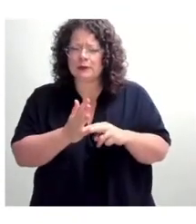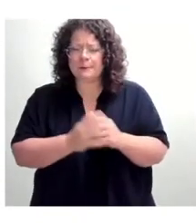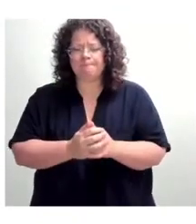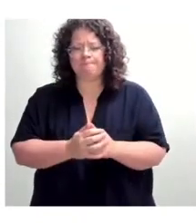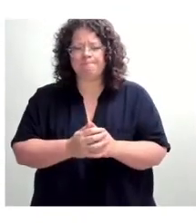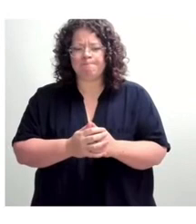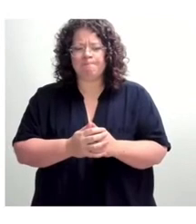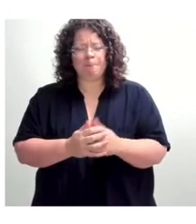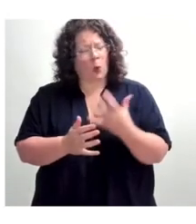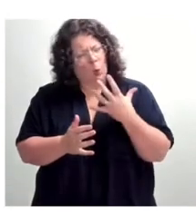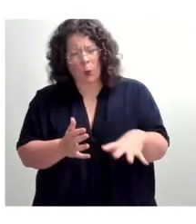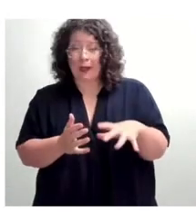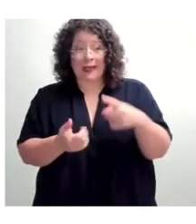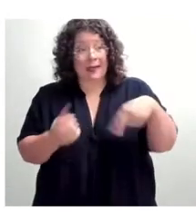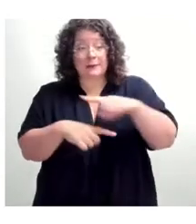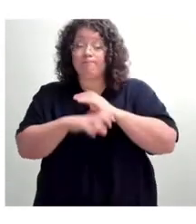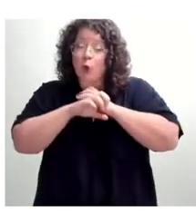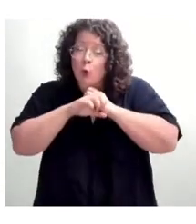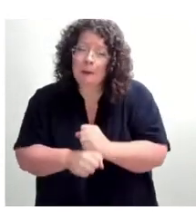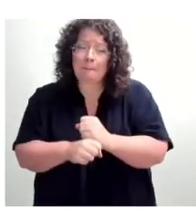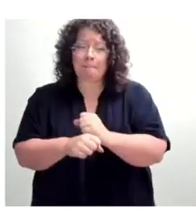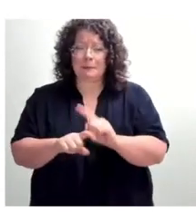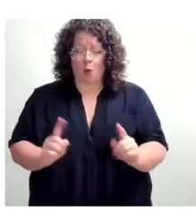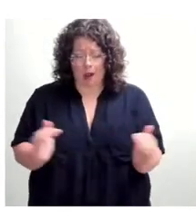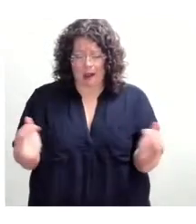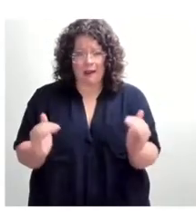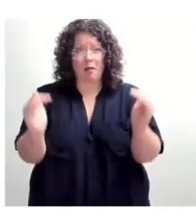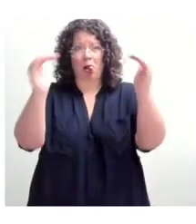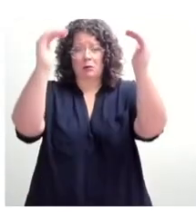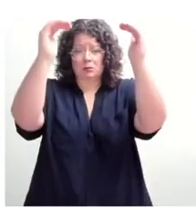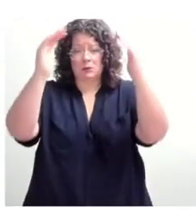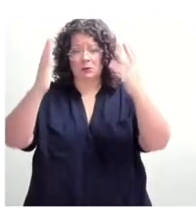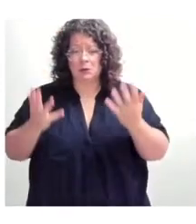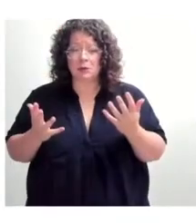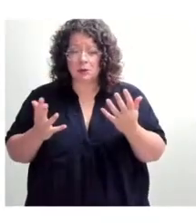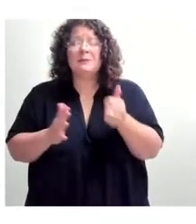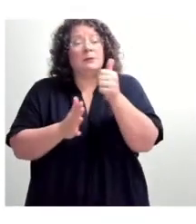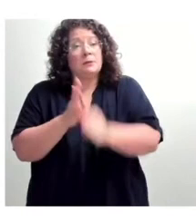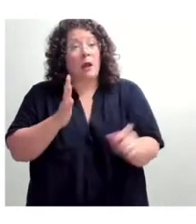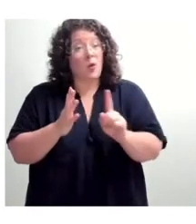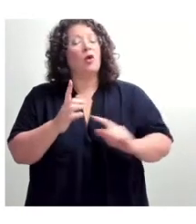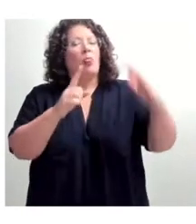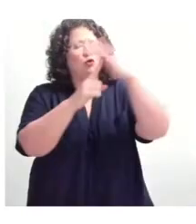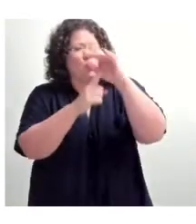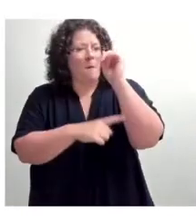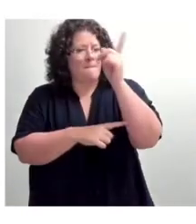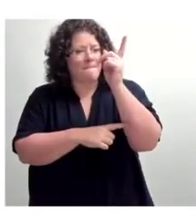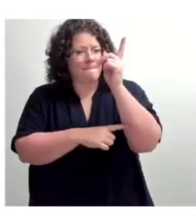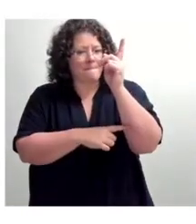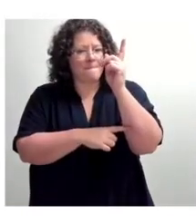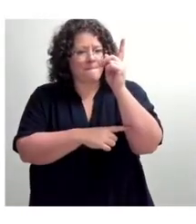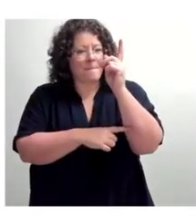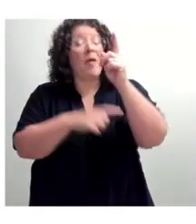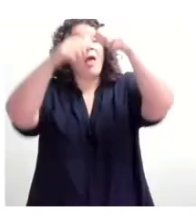it ripples down, but it does start right at the top with leaders like these amazing guys here. Mark, Leena, Cindy, thank